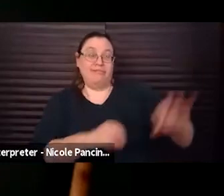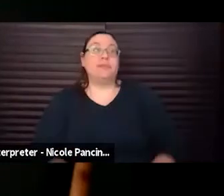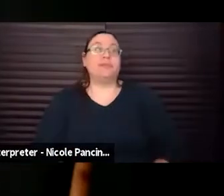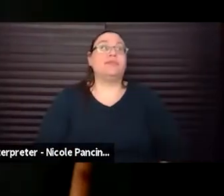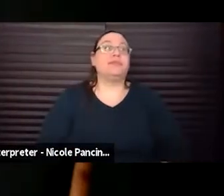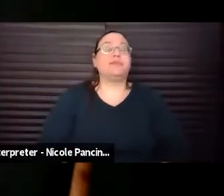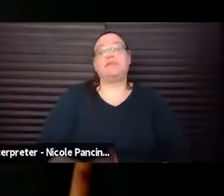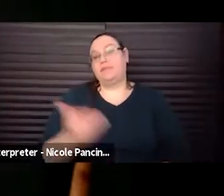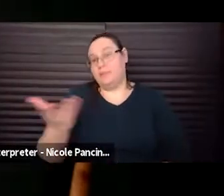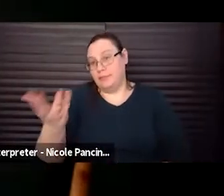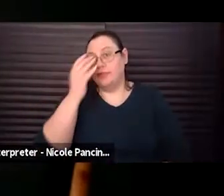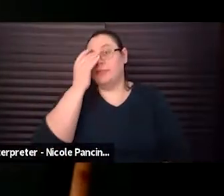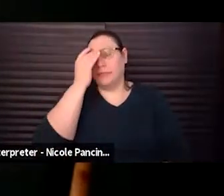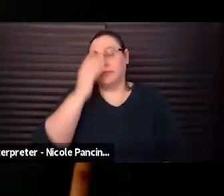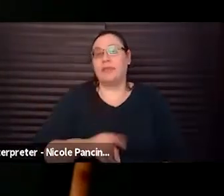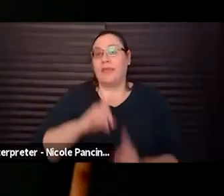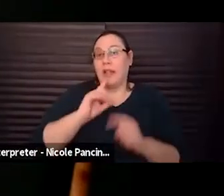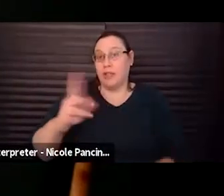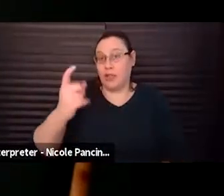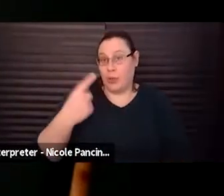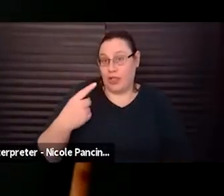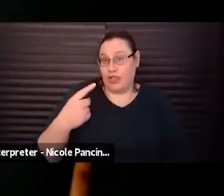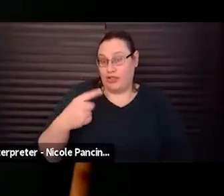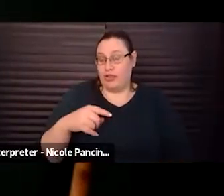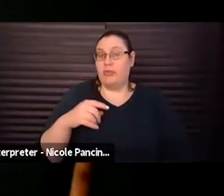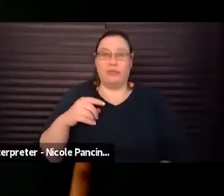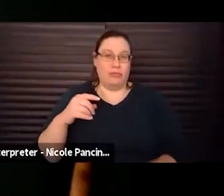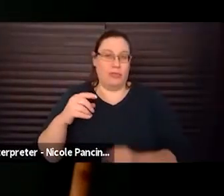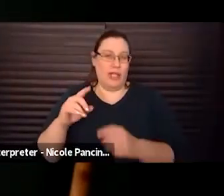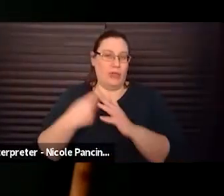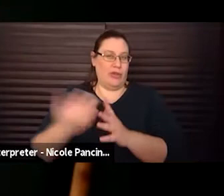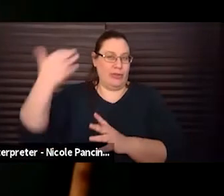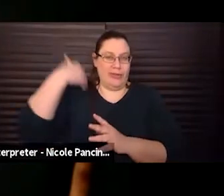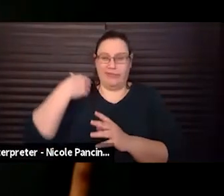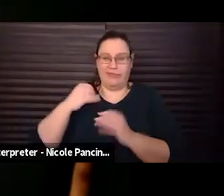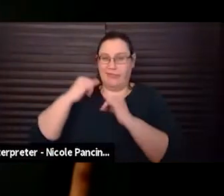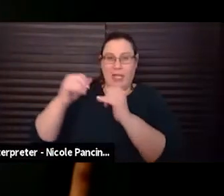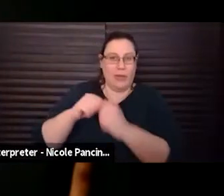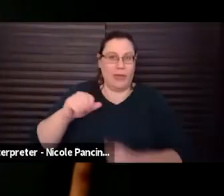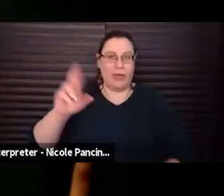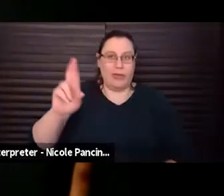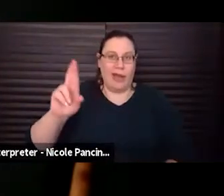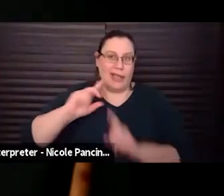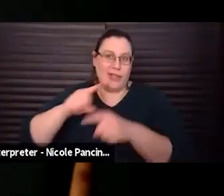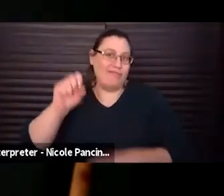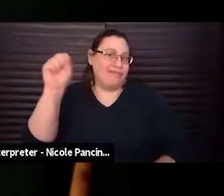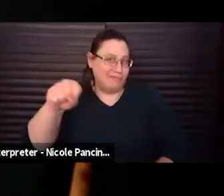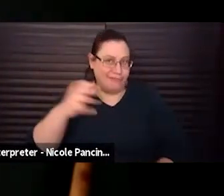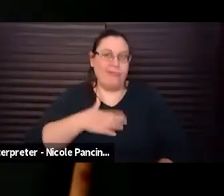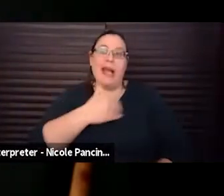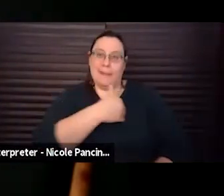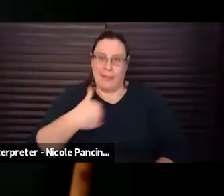Look, I think that I'll answer your question that you asked first, and that was the same as Randi did. Yes, I think my members should be able